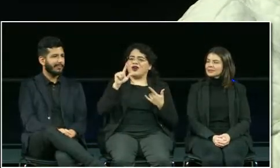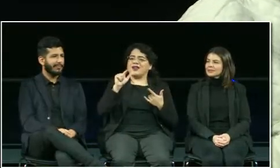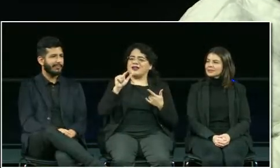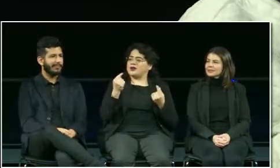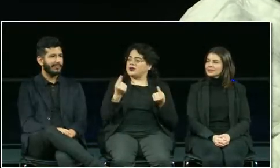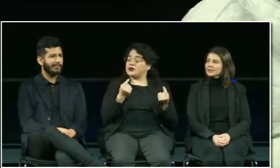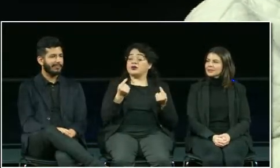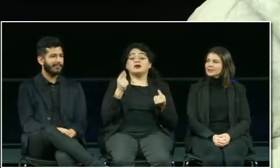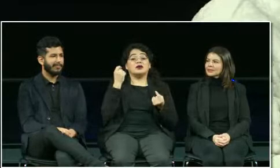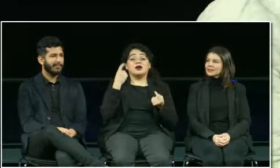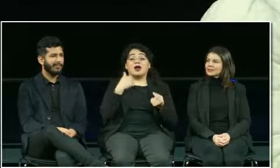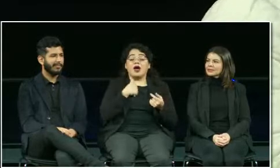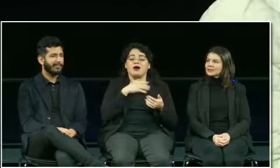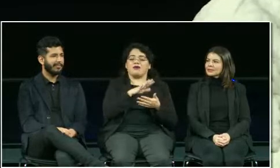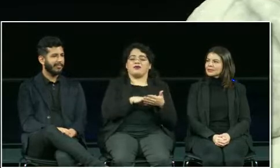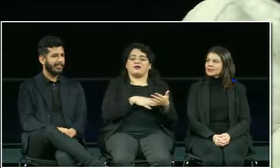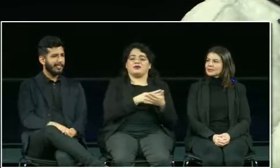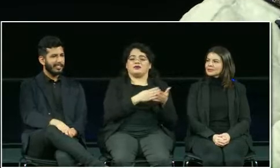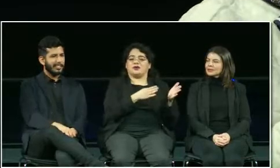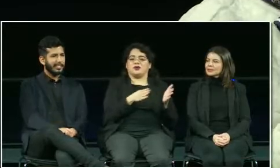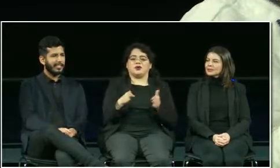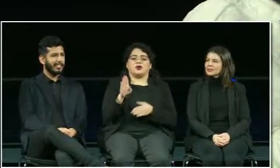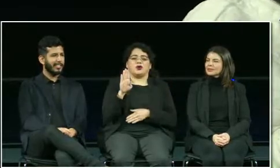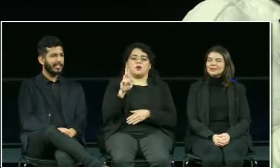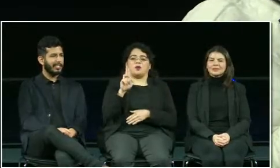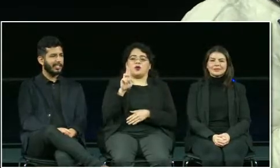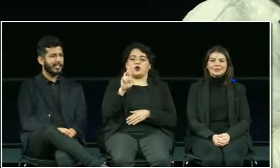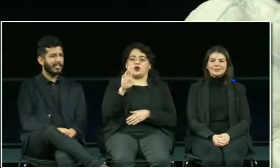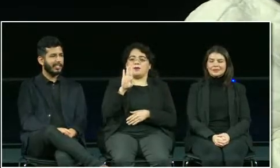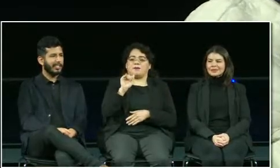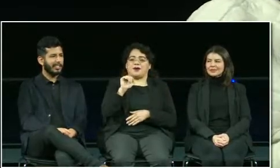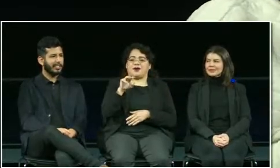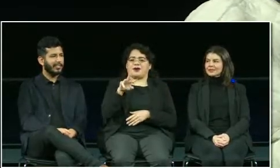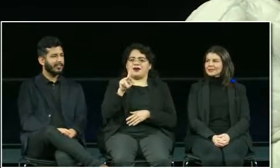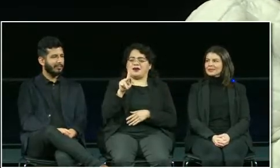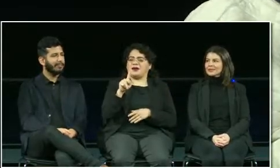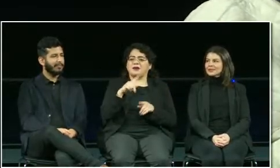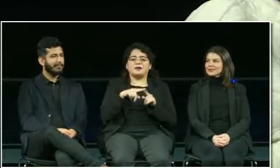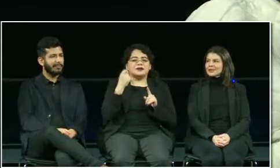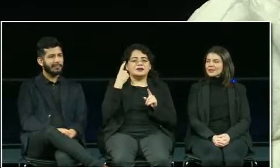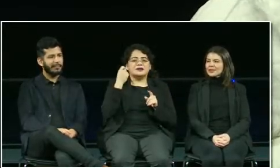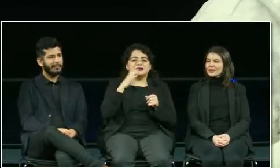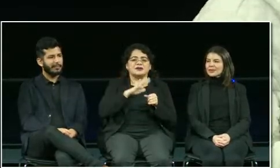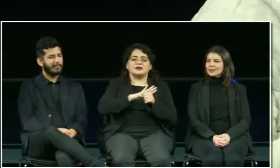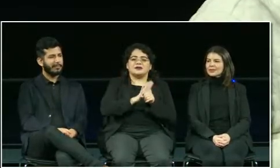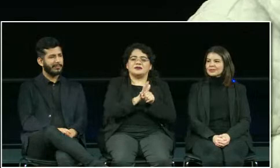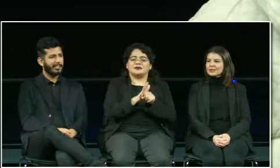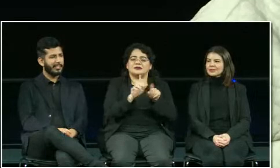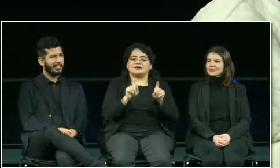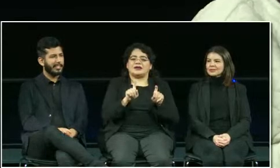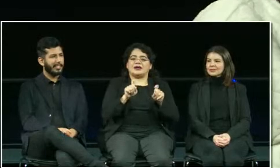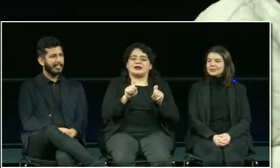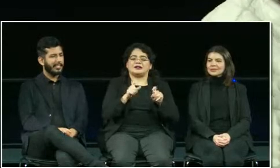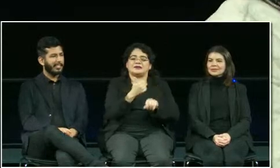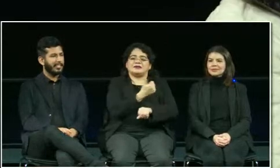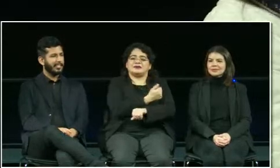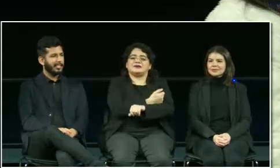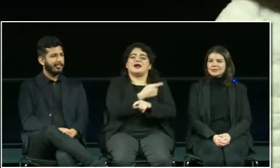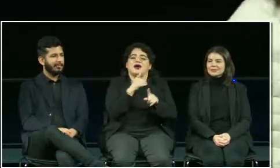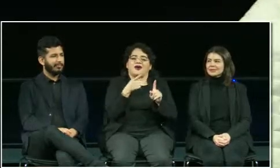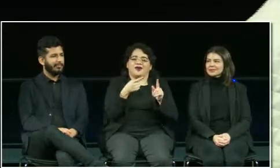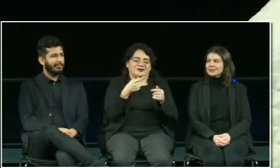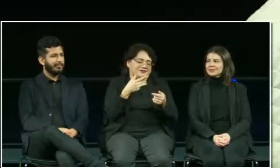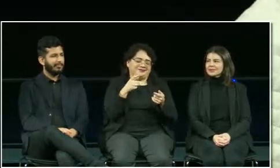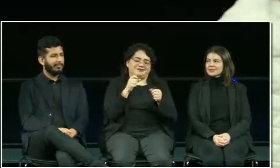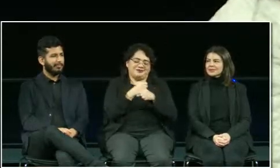had scheduled to go to Burbank, but we discovered we need COVID tests for the Oscars, so we have to go get those today.